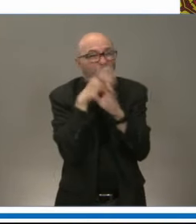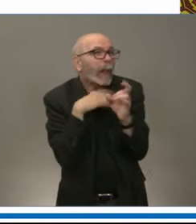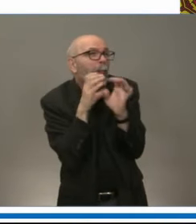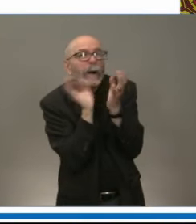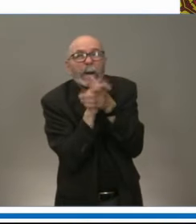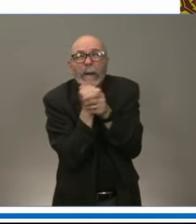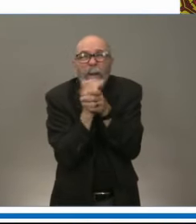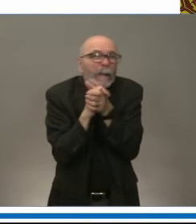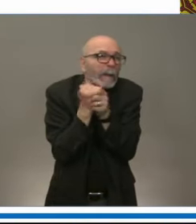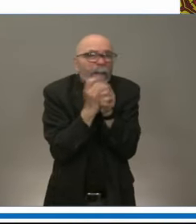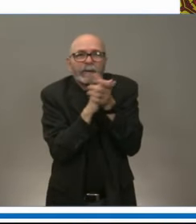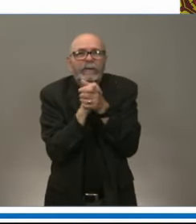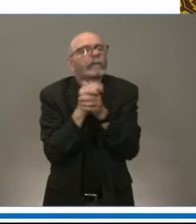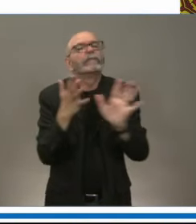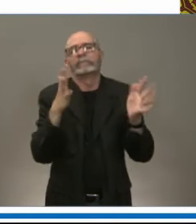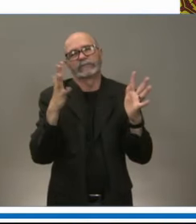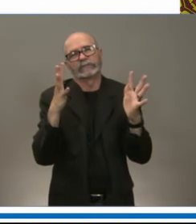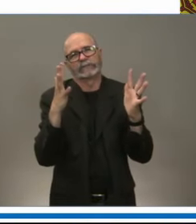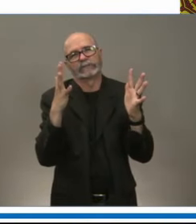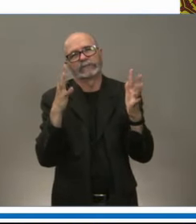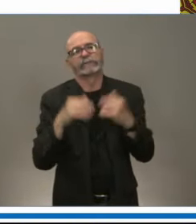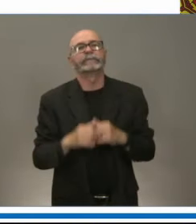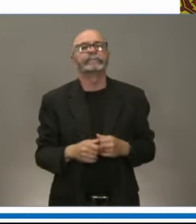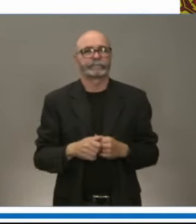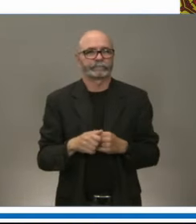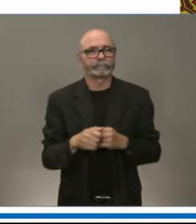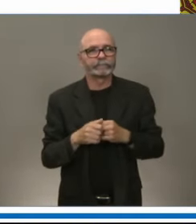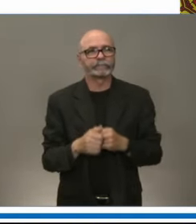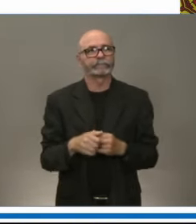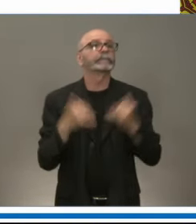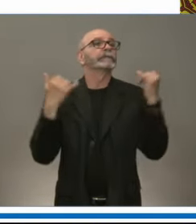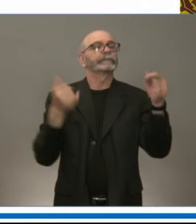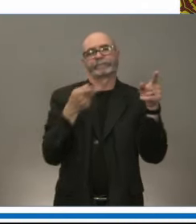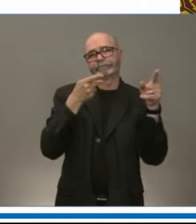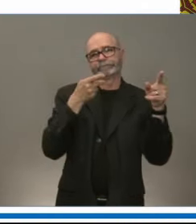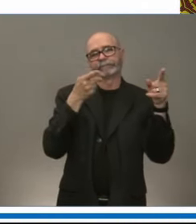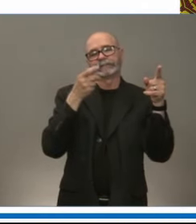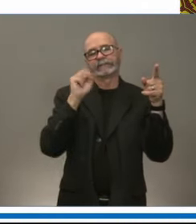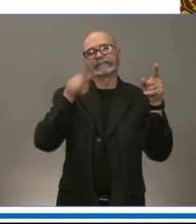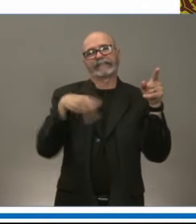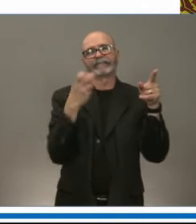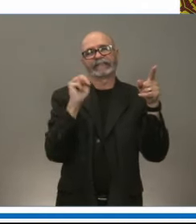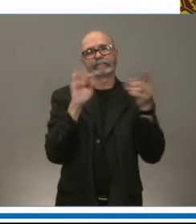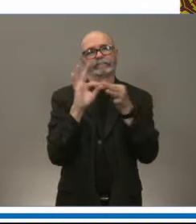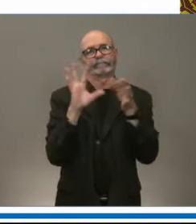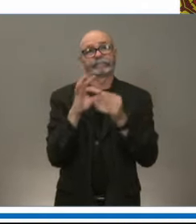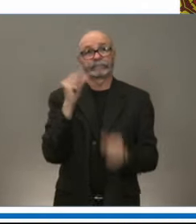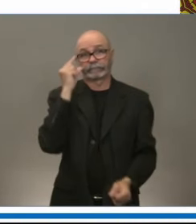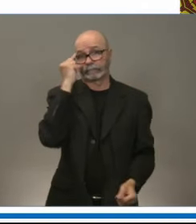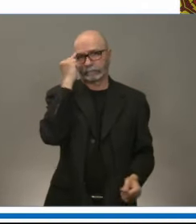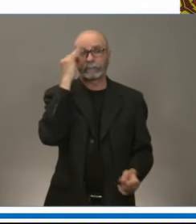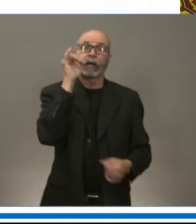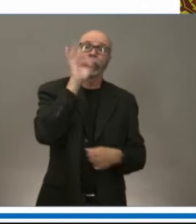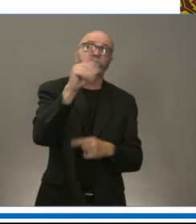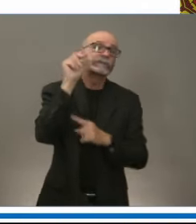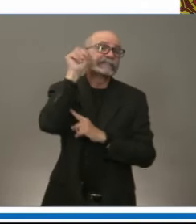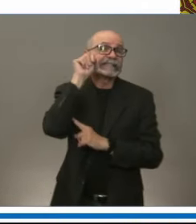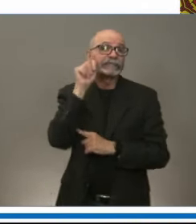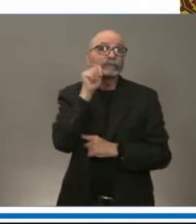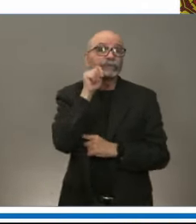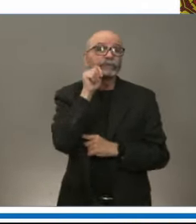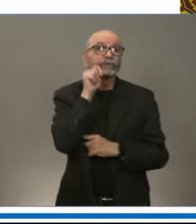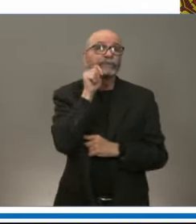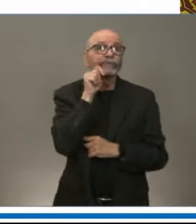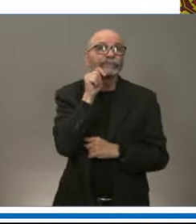So Nova Scotians, you've heard it from Dr. Strang. If your teenagers want to go see their boyfriend and girlfriend, blame him. You can say, no, I wish you'd been around when I